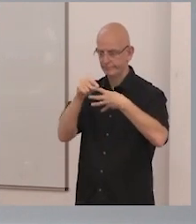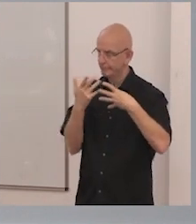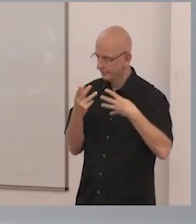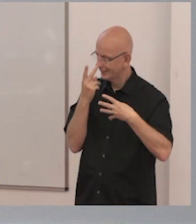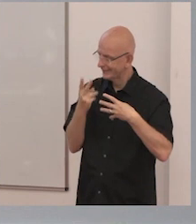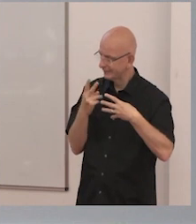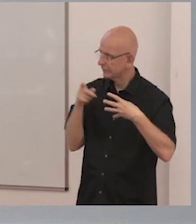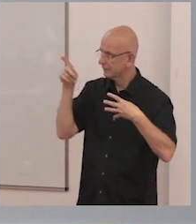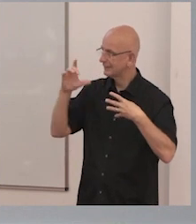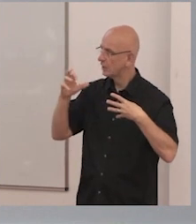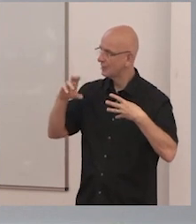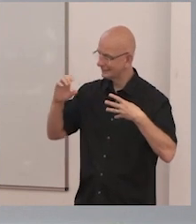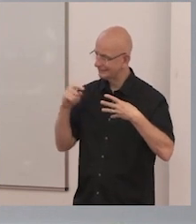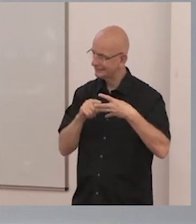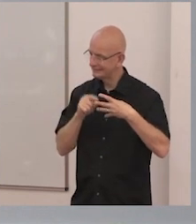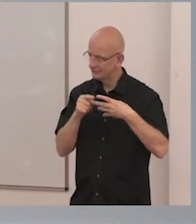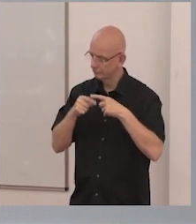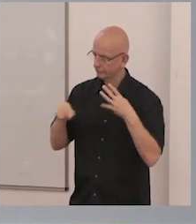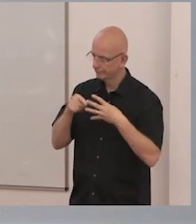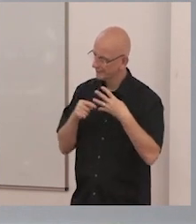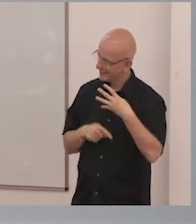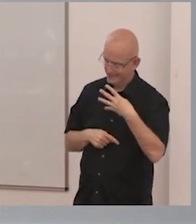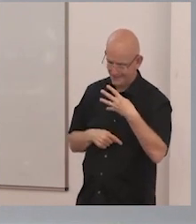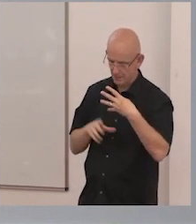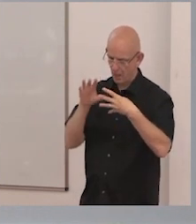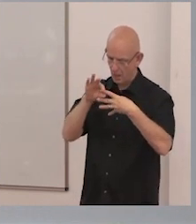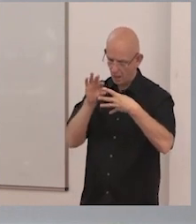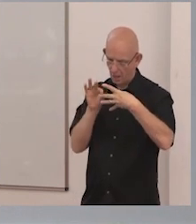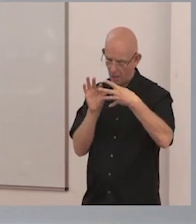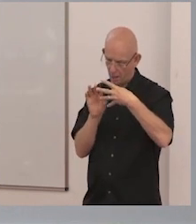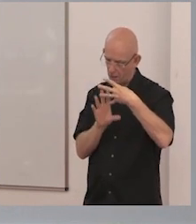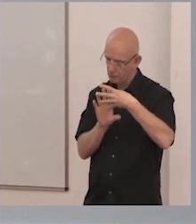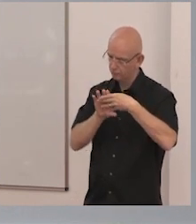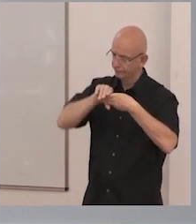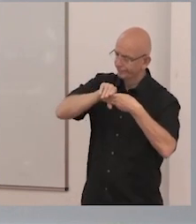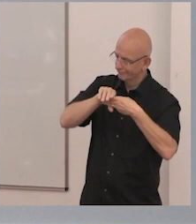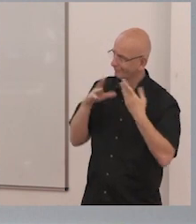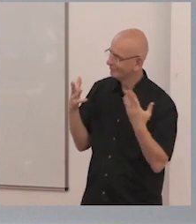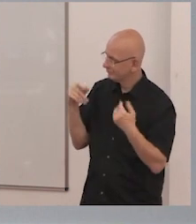best interest principle, and the right to life, survival, and development.